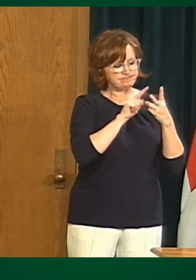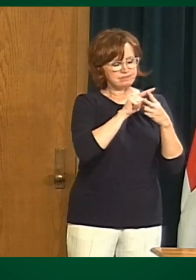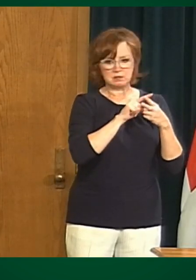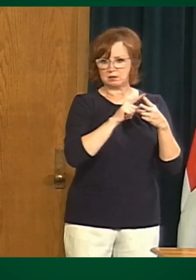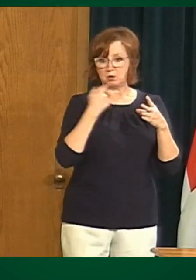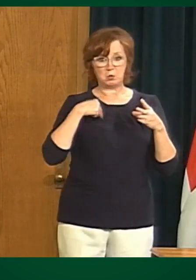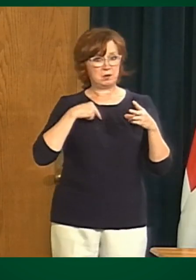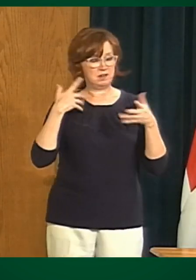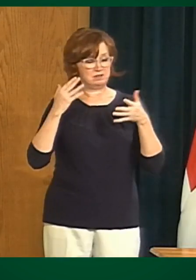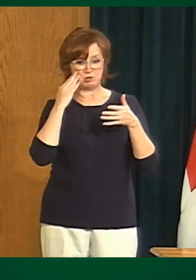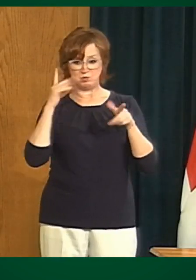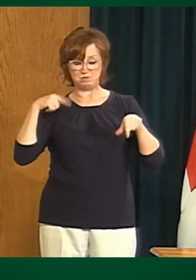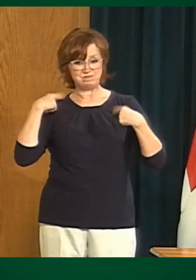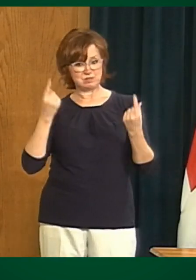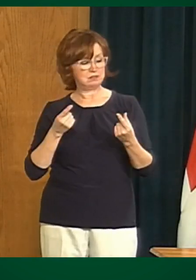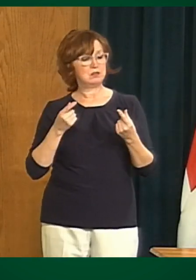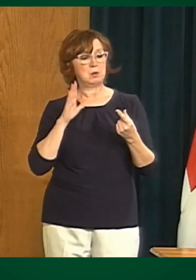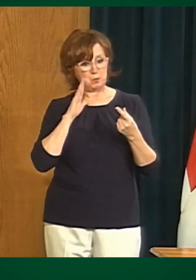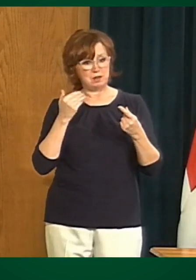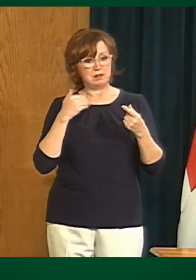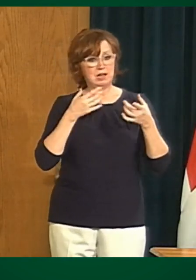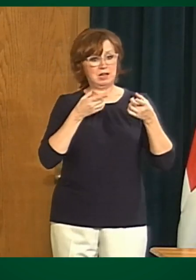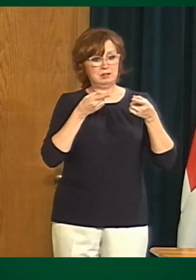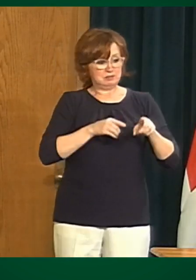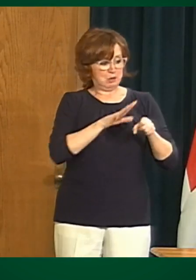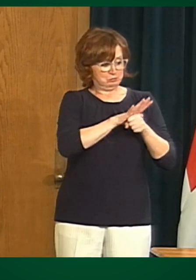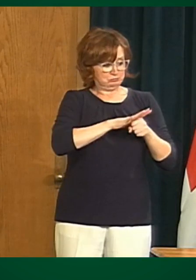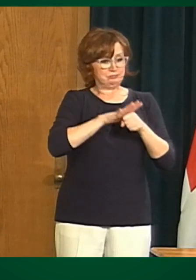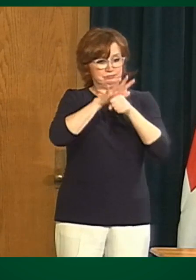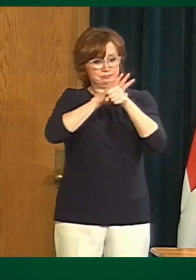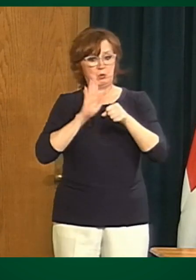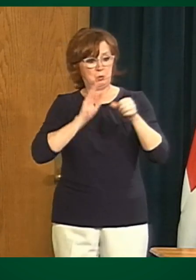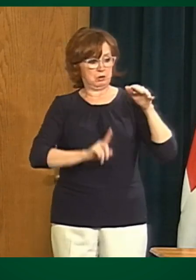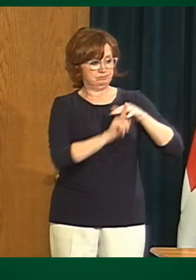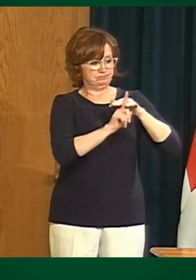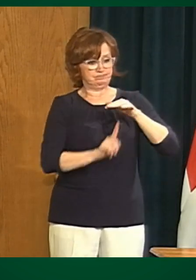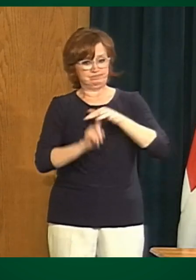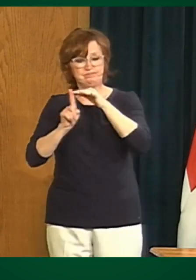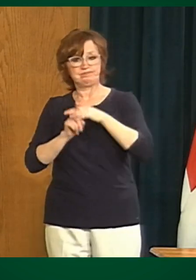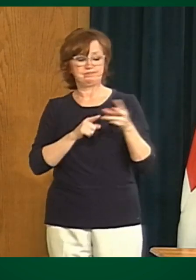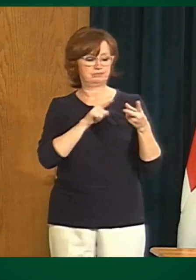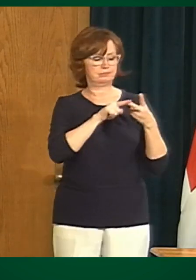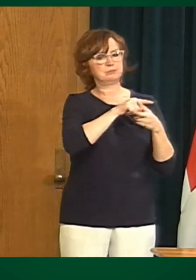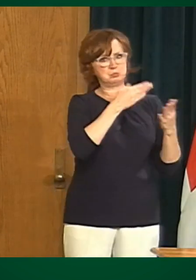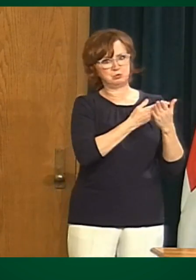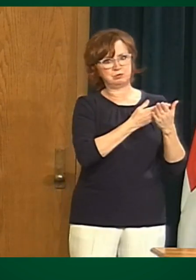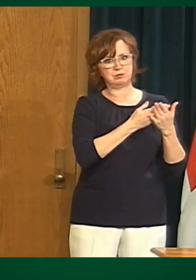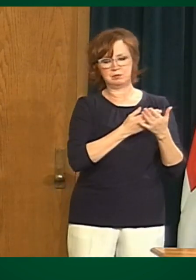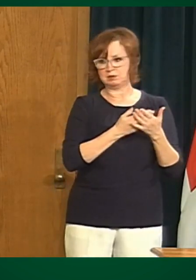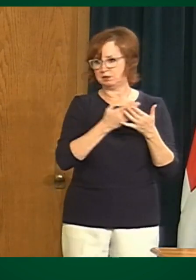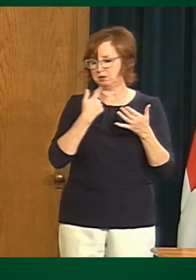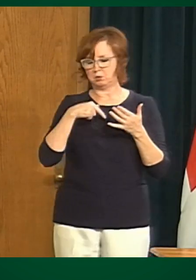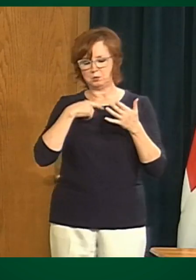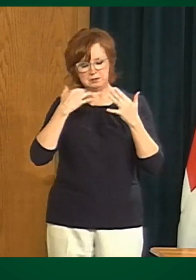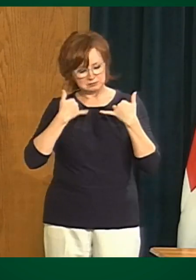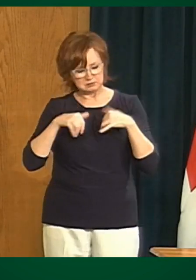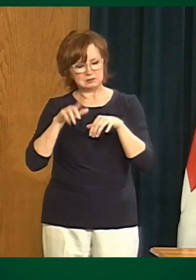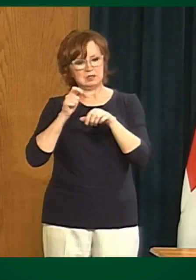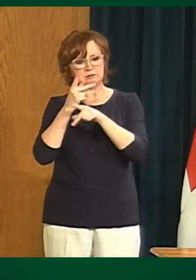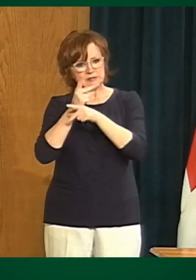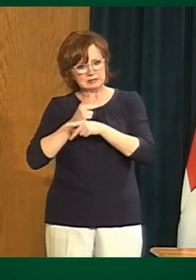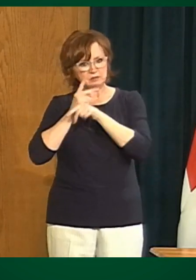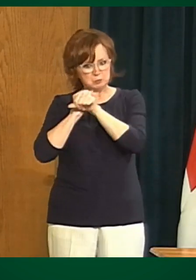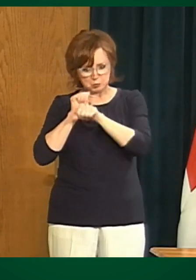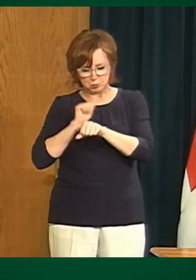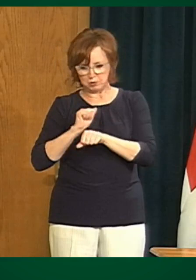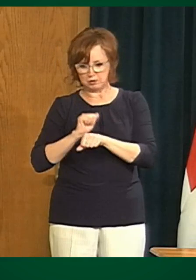to utilize the testing capacity that we have worked hard to gain. We need to utilize the contact tracing capacity that we